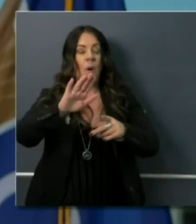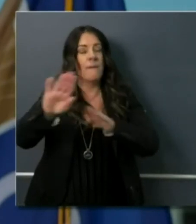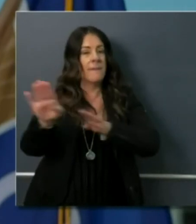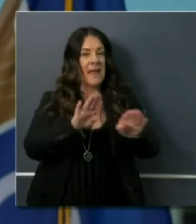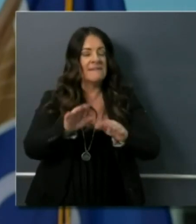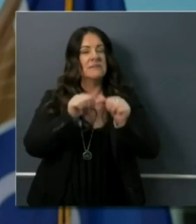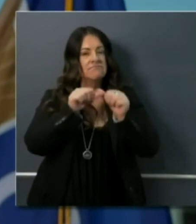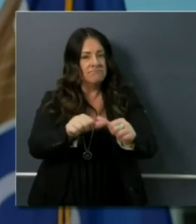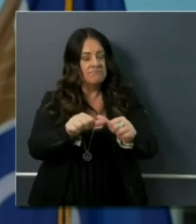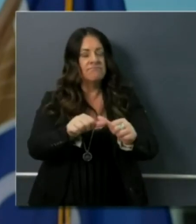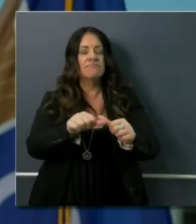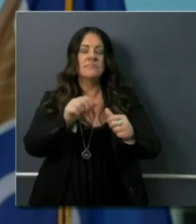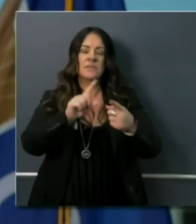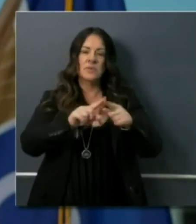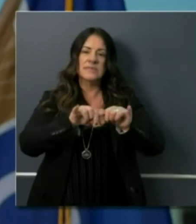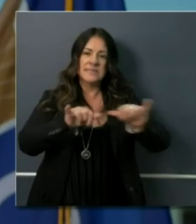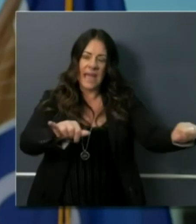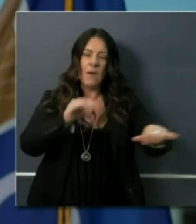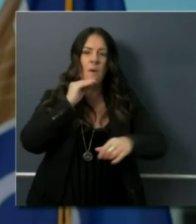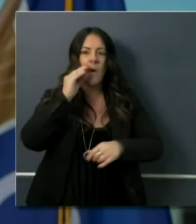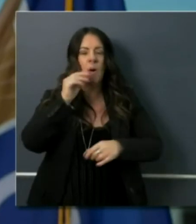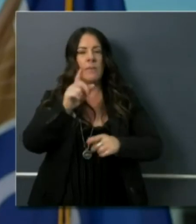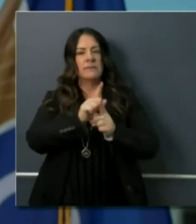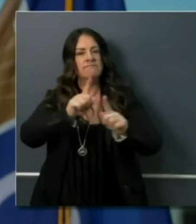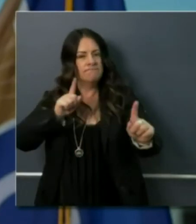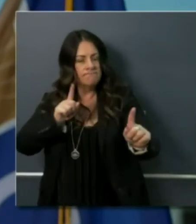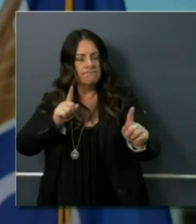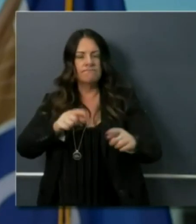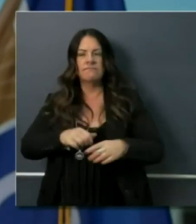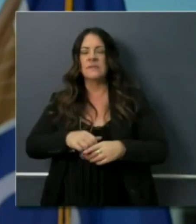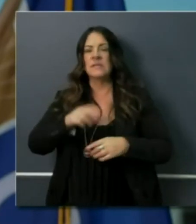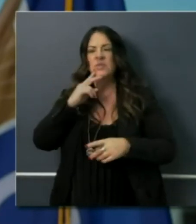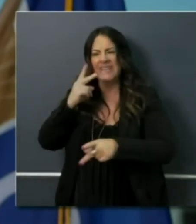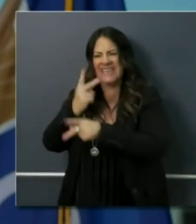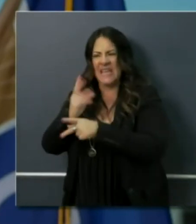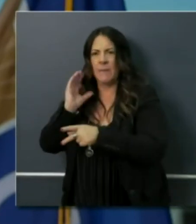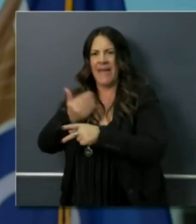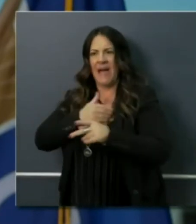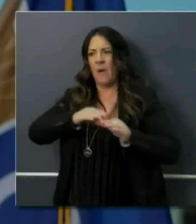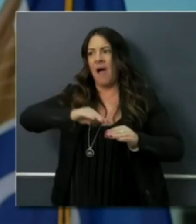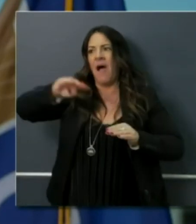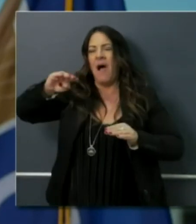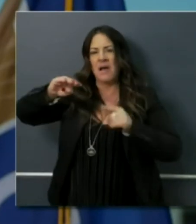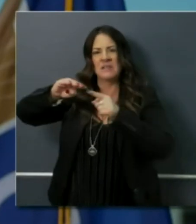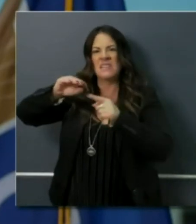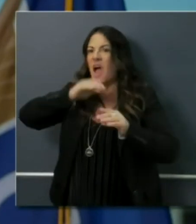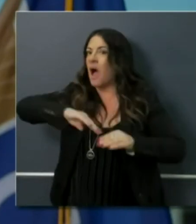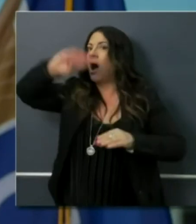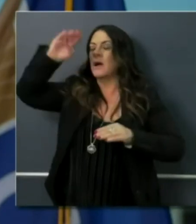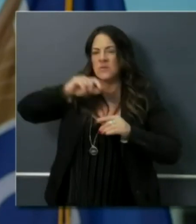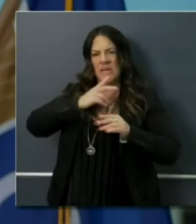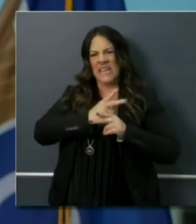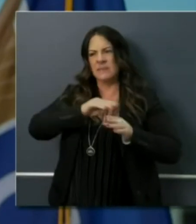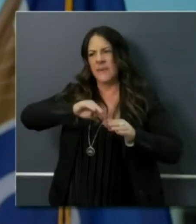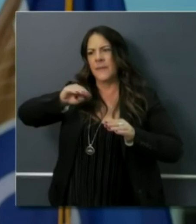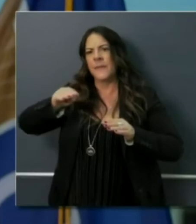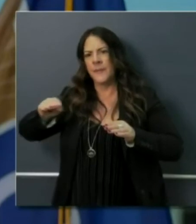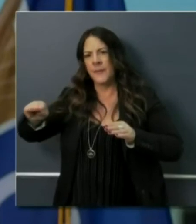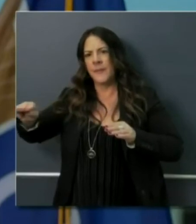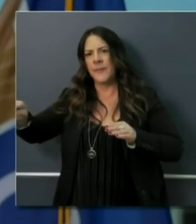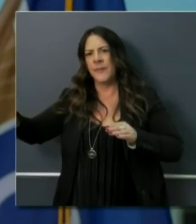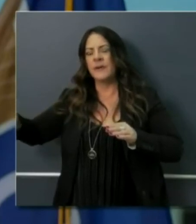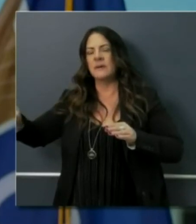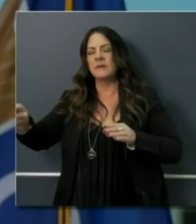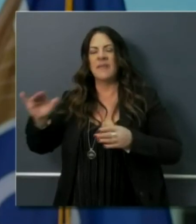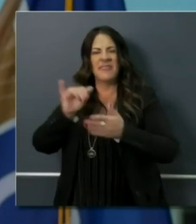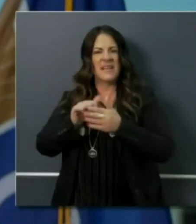continuing to bend that curve, mitigating this peak and the acuity of a peak, and making sure that we reduce the transmission of the virus, which goes to the first